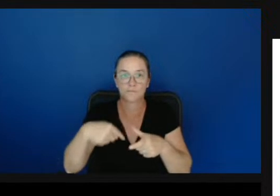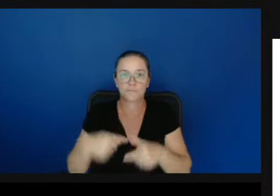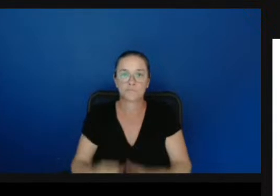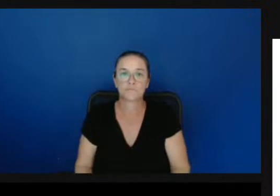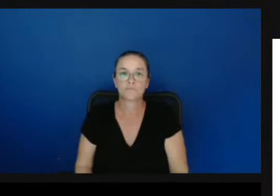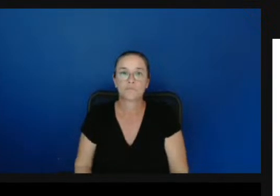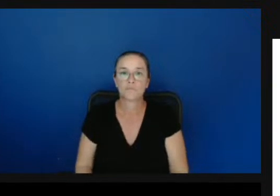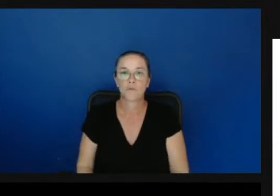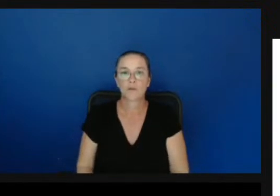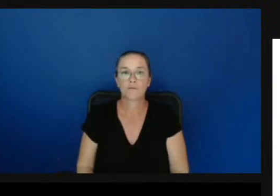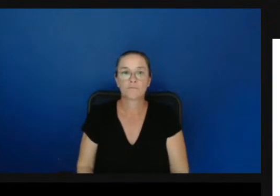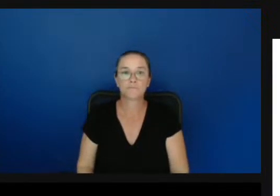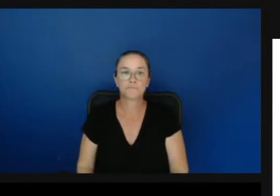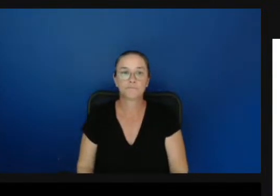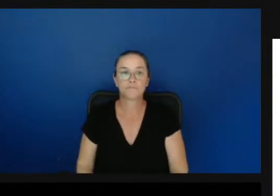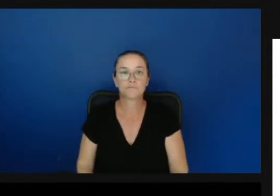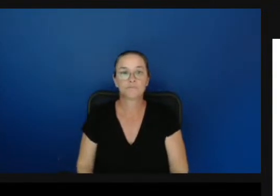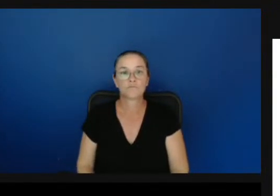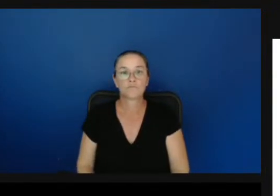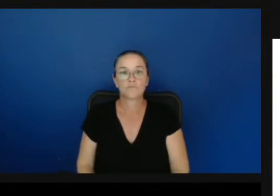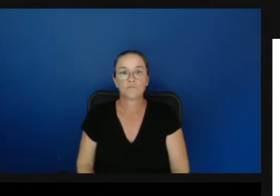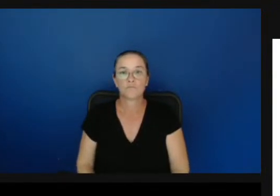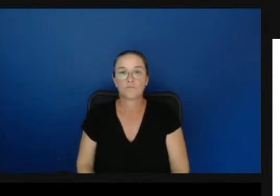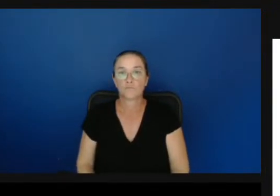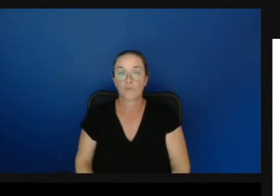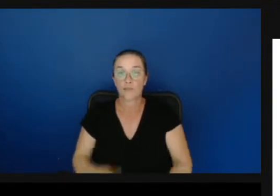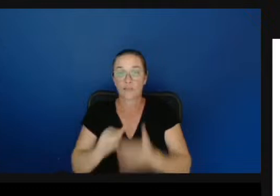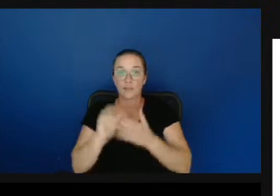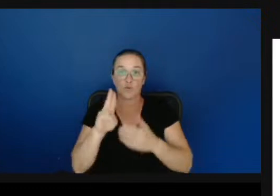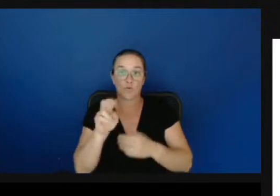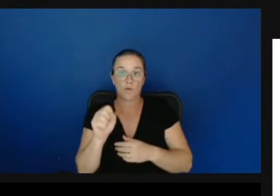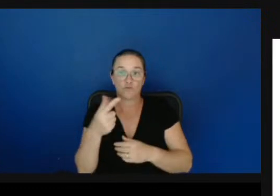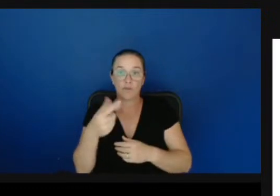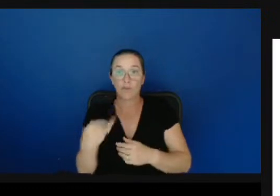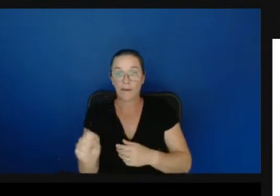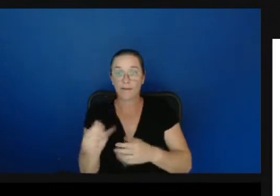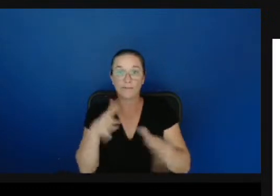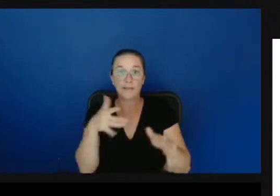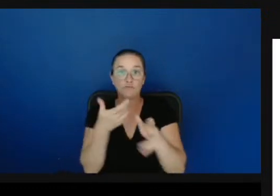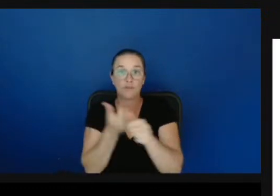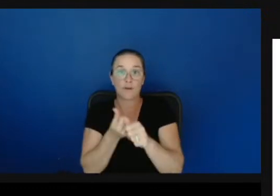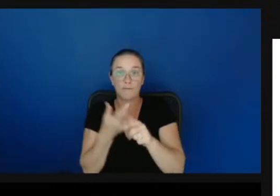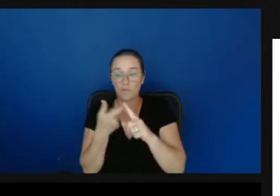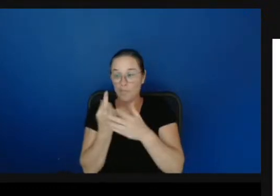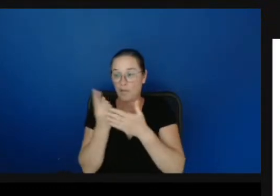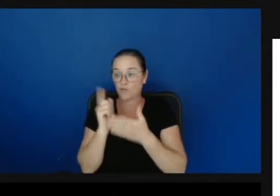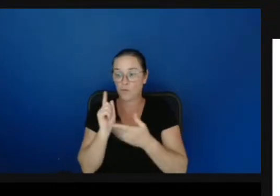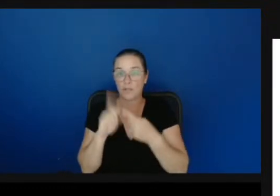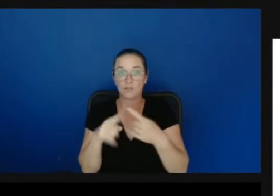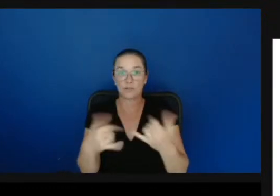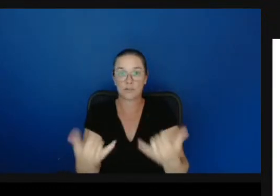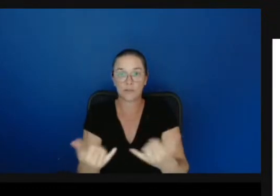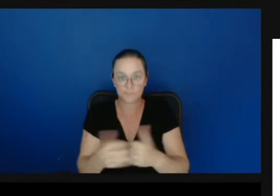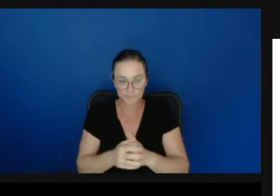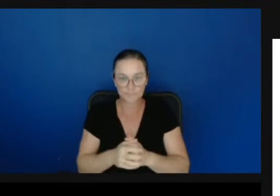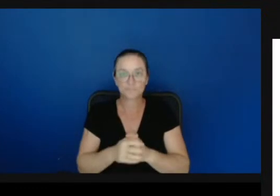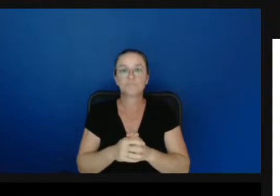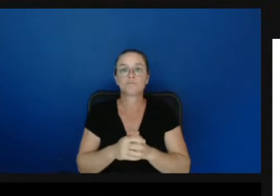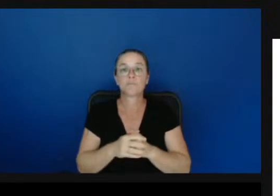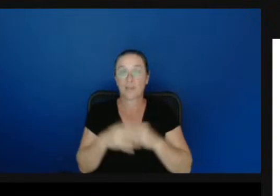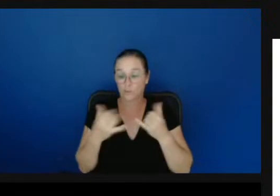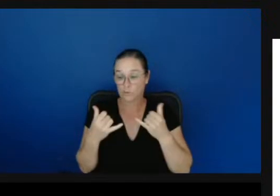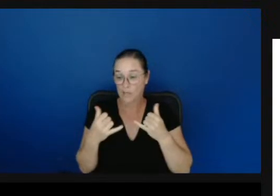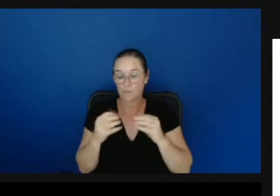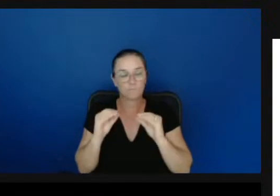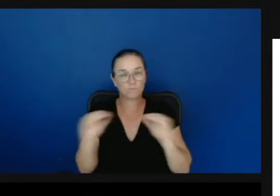So that is the USGS catching us up from last week to now. And as of today, no